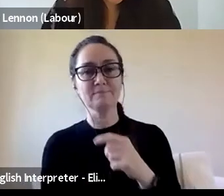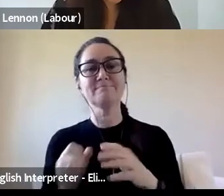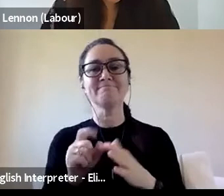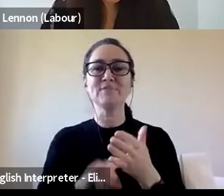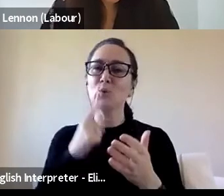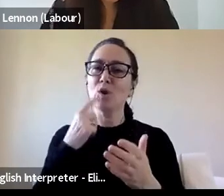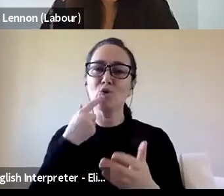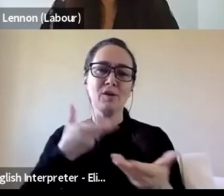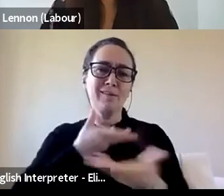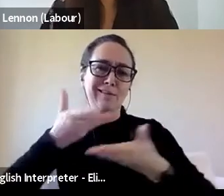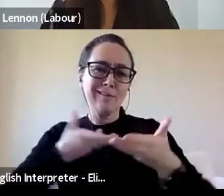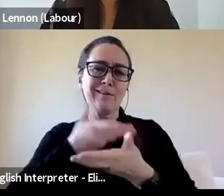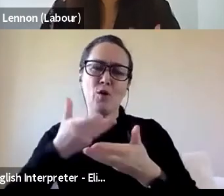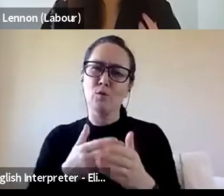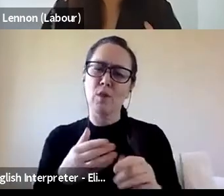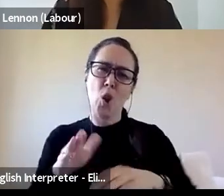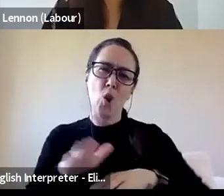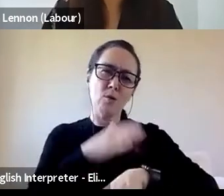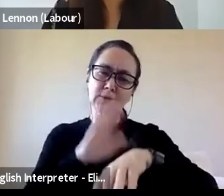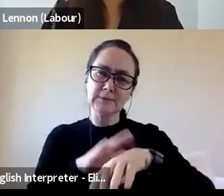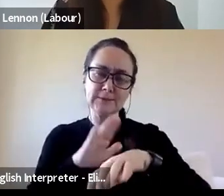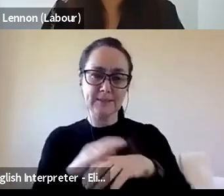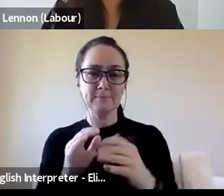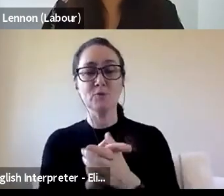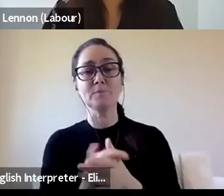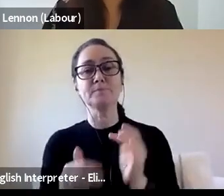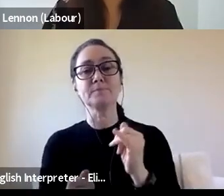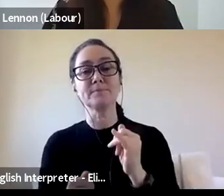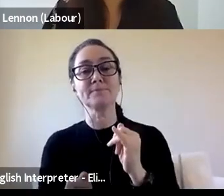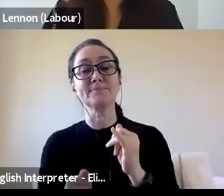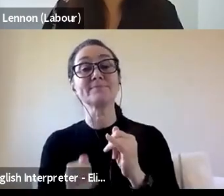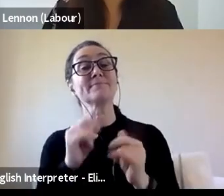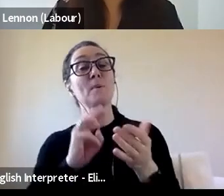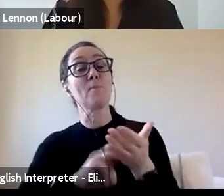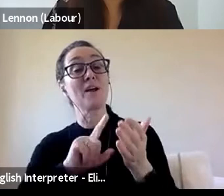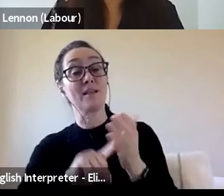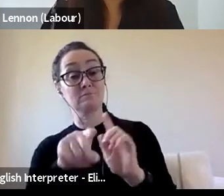I think. And last but by no means least in that particular question, Monica Lennon.